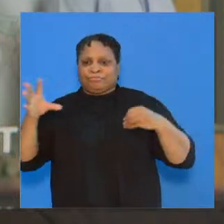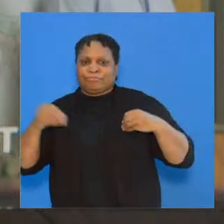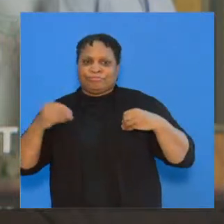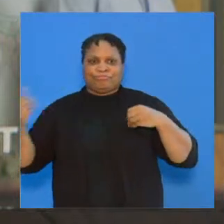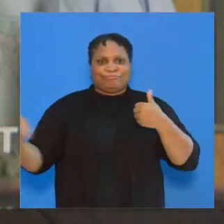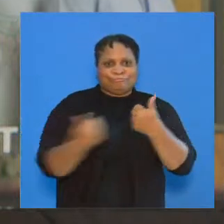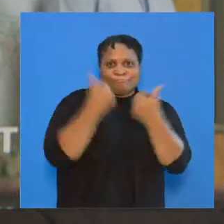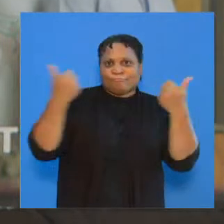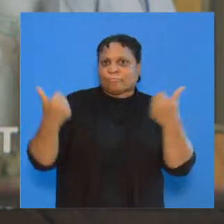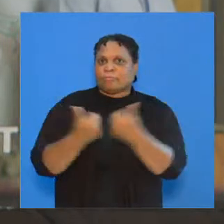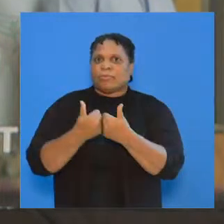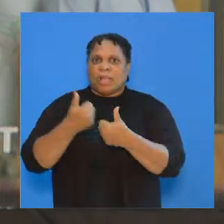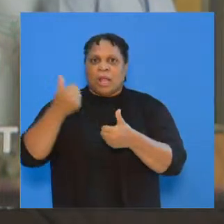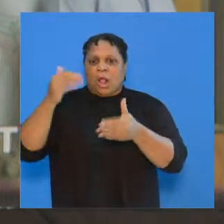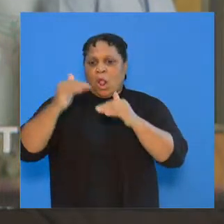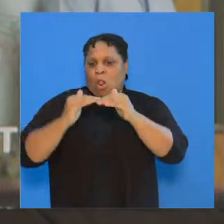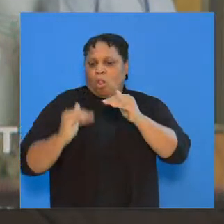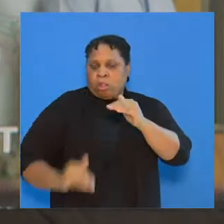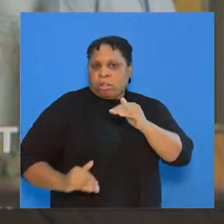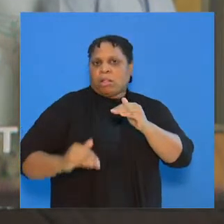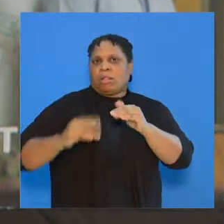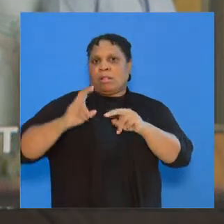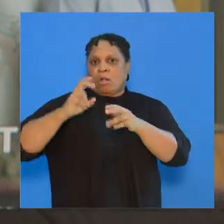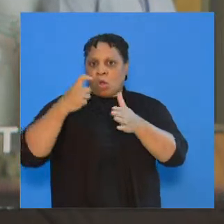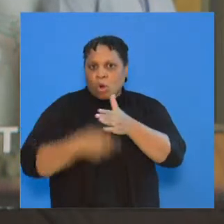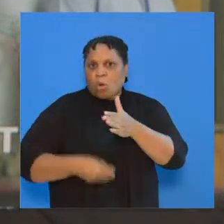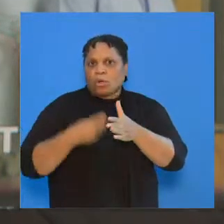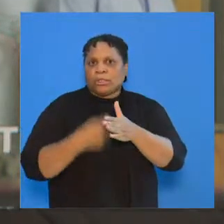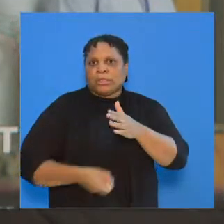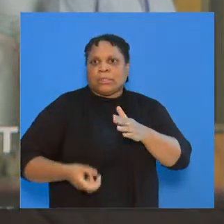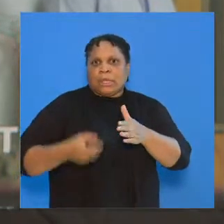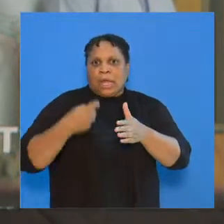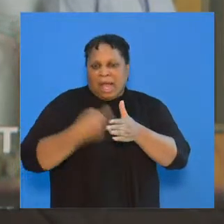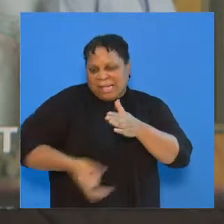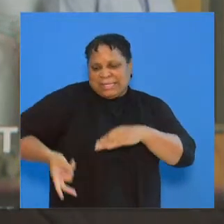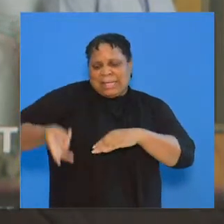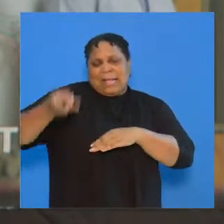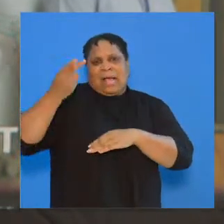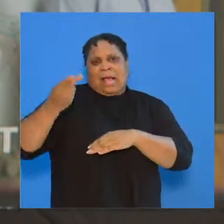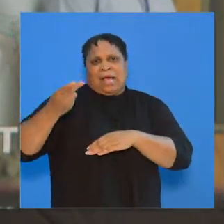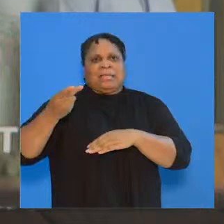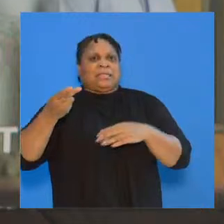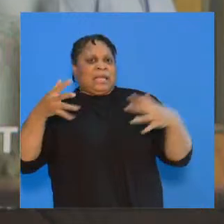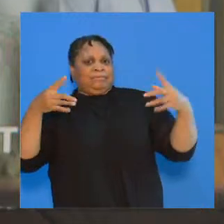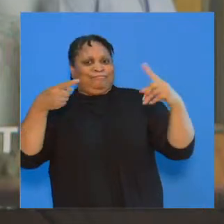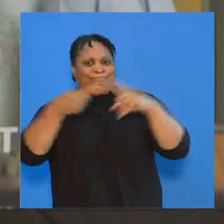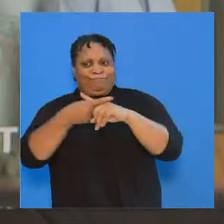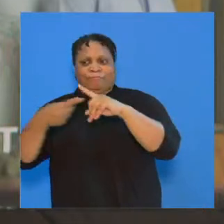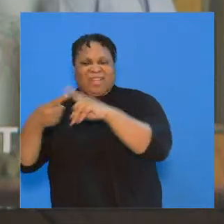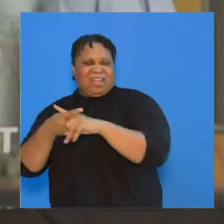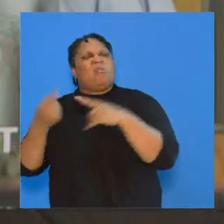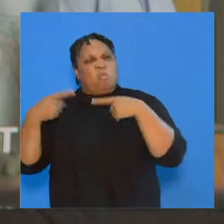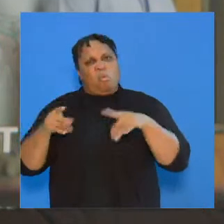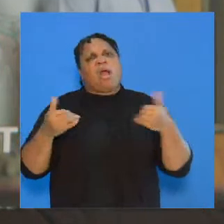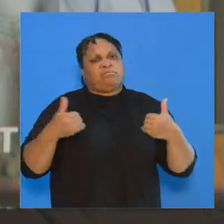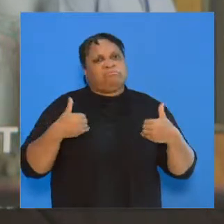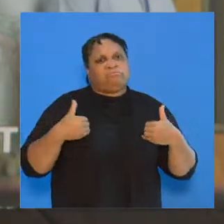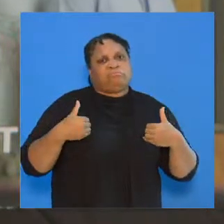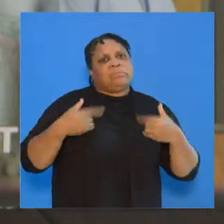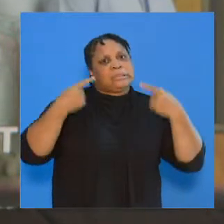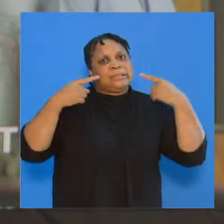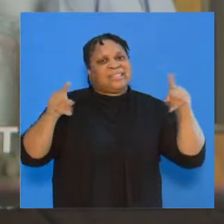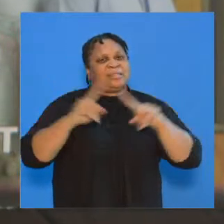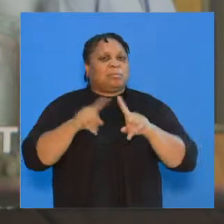low, prices high, and opportunities restricted. While we have had some success in this area, it is clear